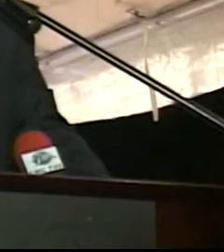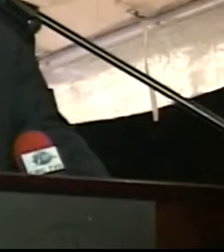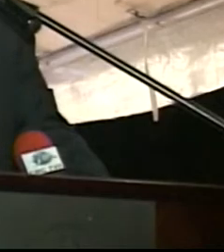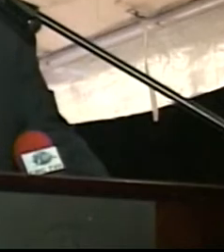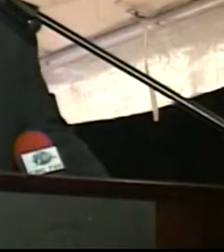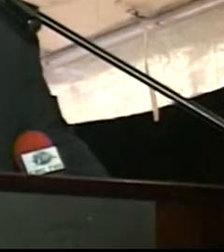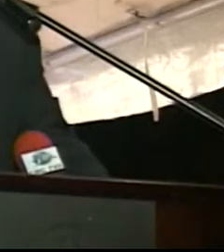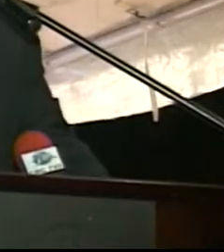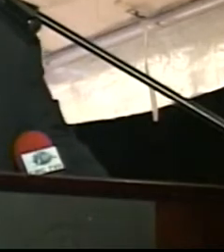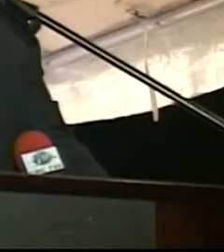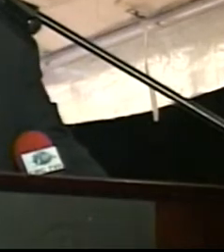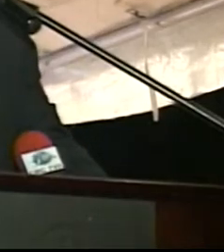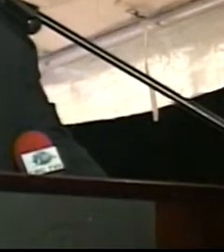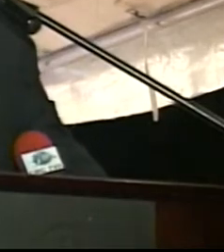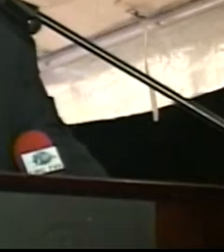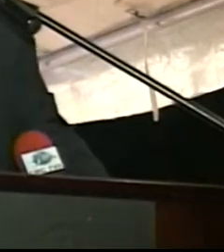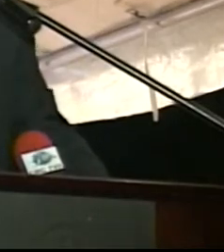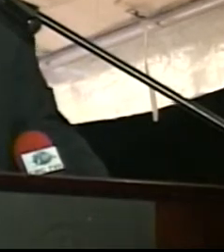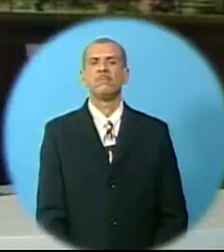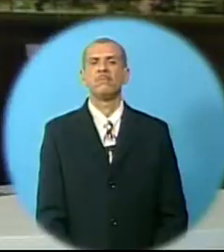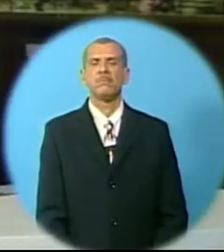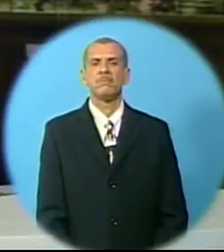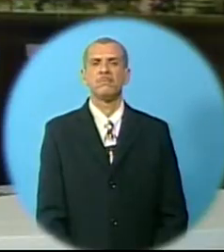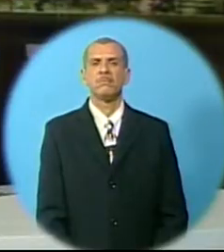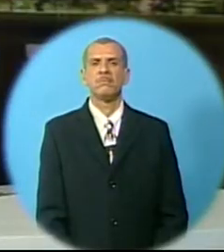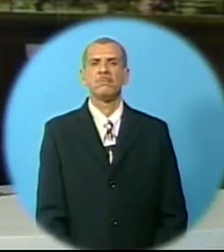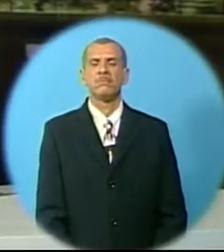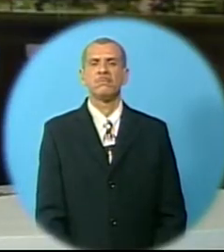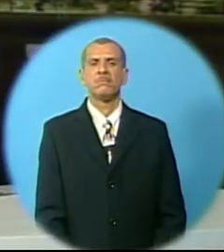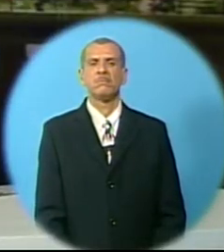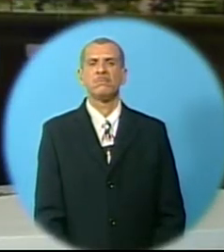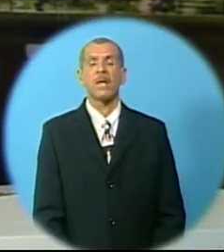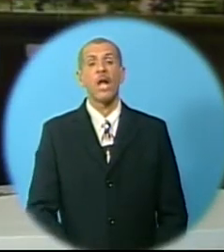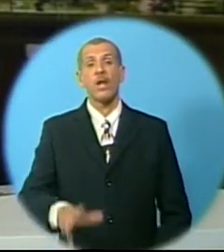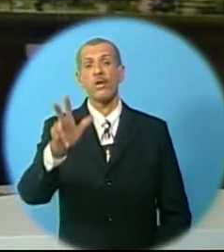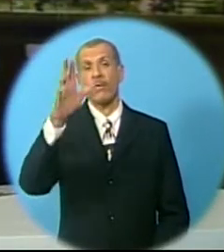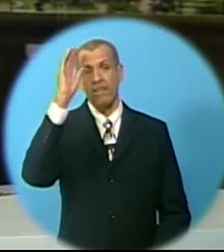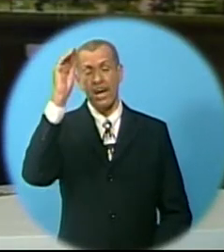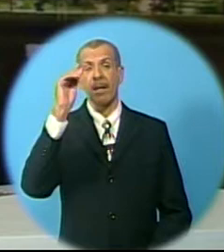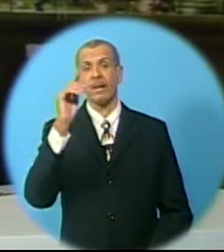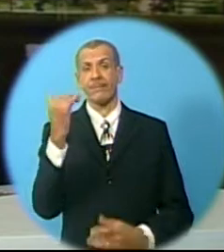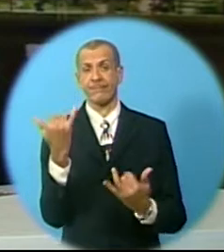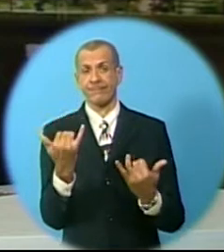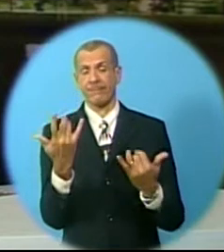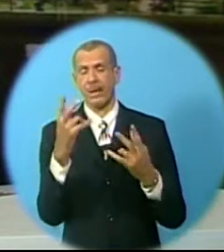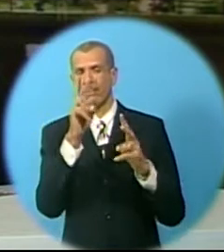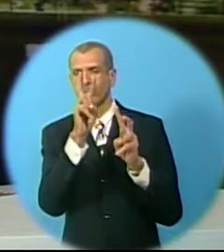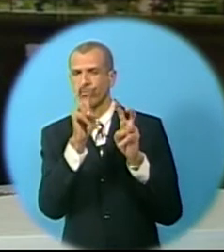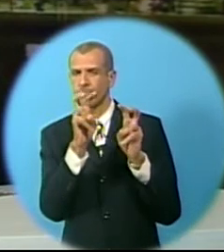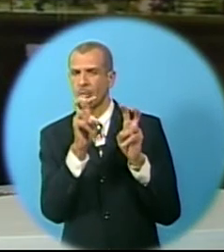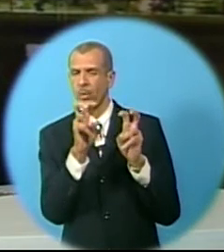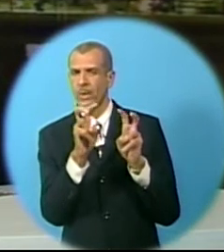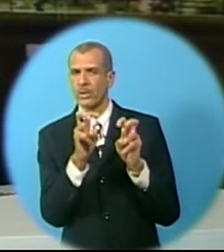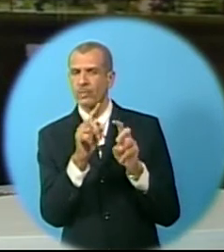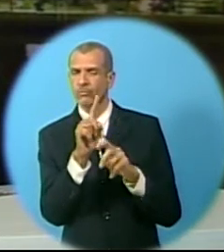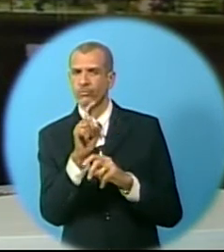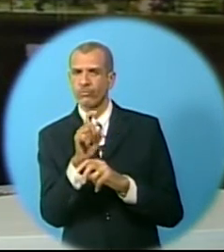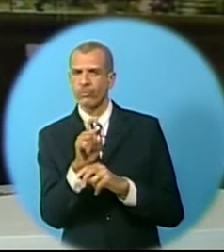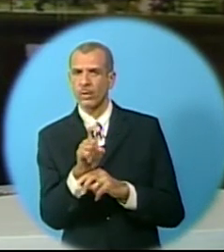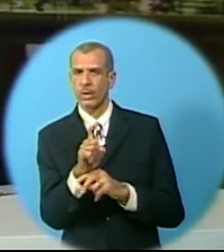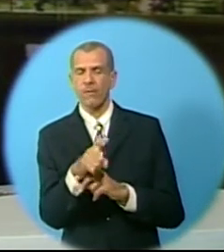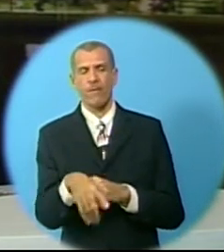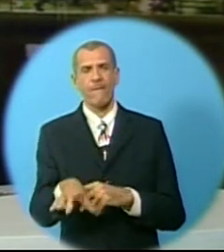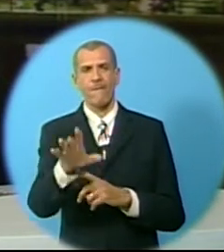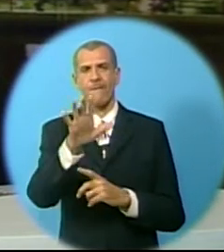get down towards our terminal. 3 men are being questioned in connection with the seizure of over 50 pounds of